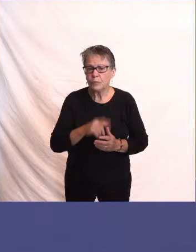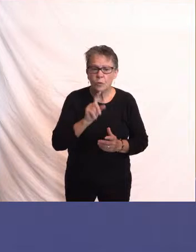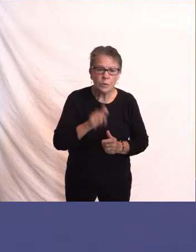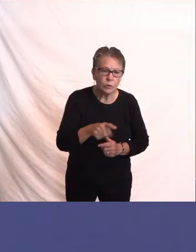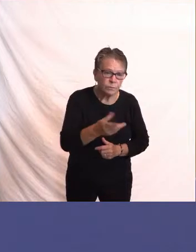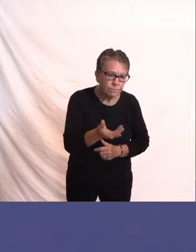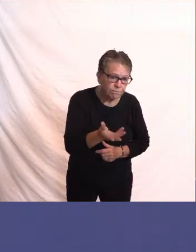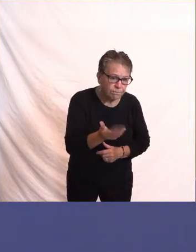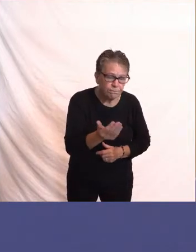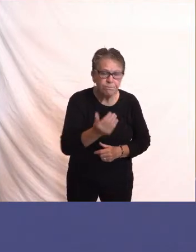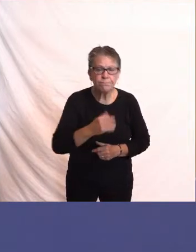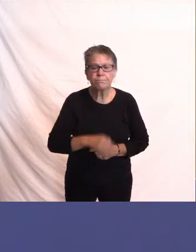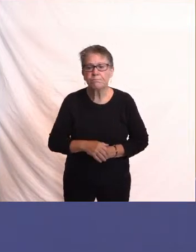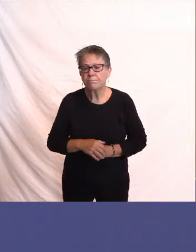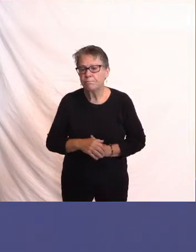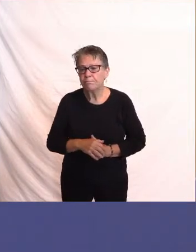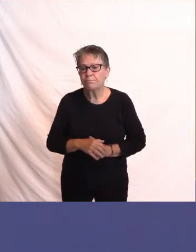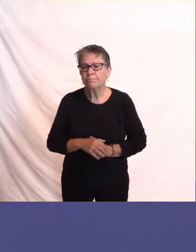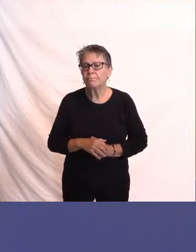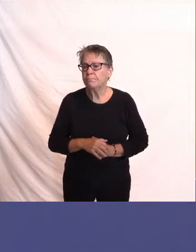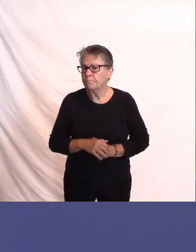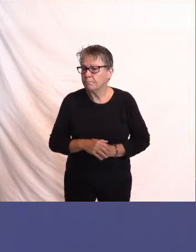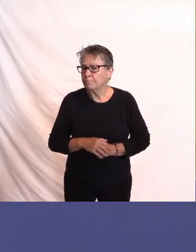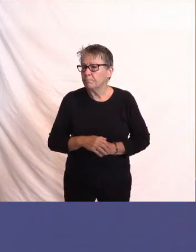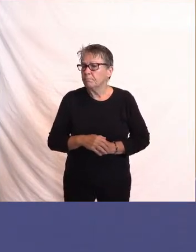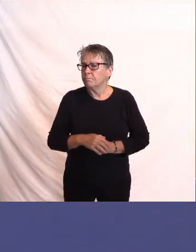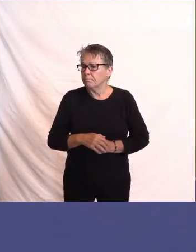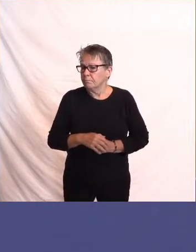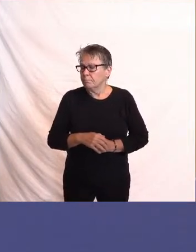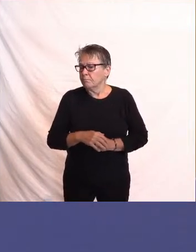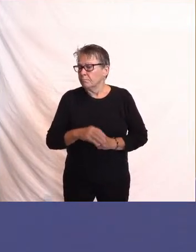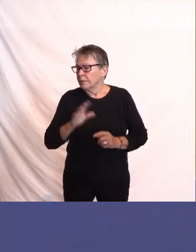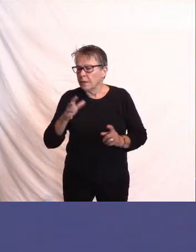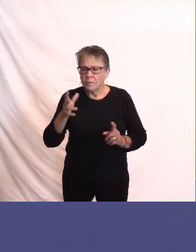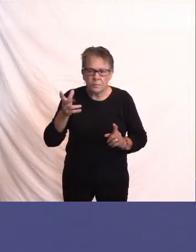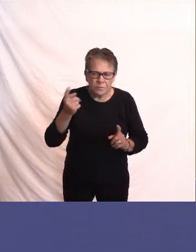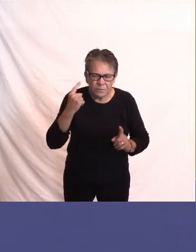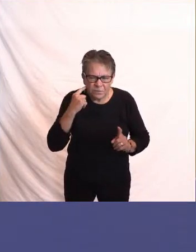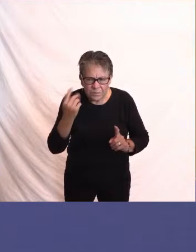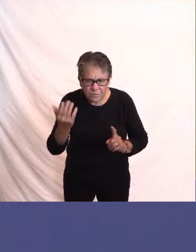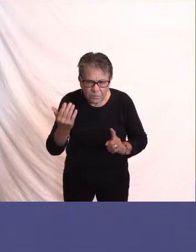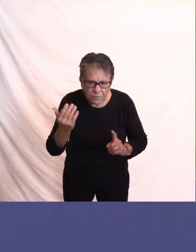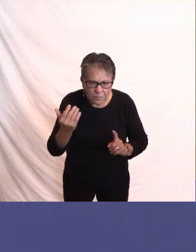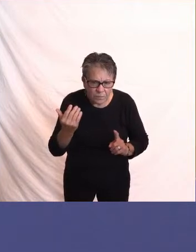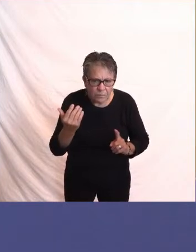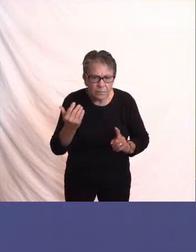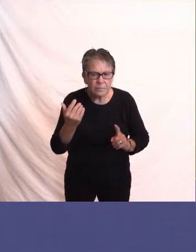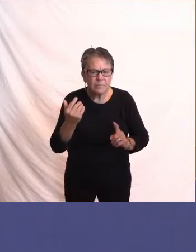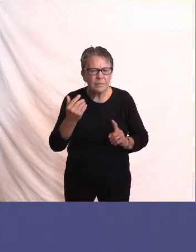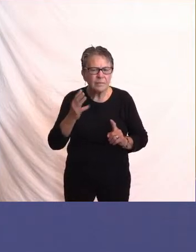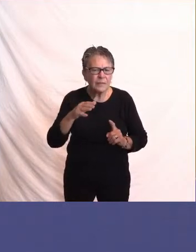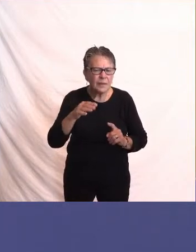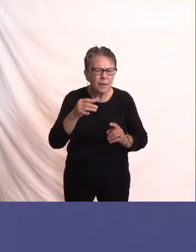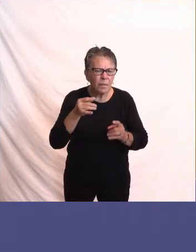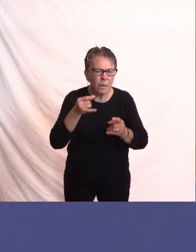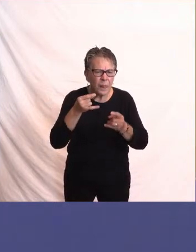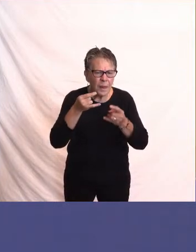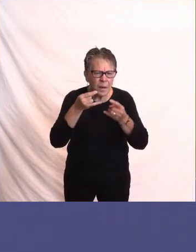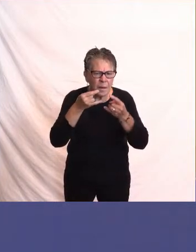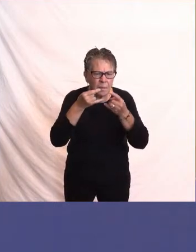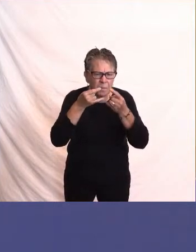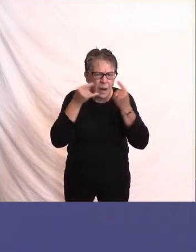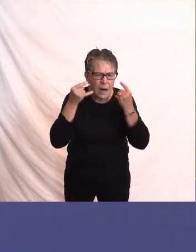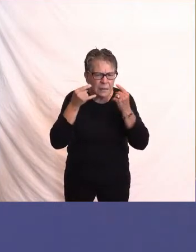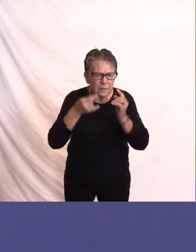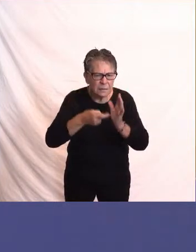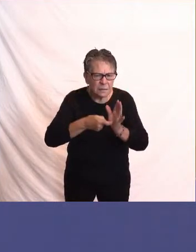Well, so it has now been more than a week since mask mandates were announced in child care centers. Do you have any color